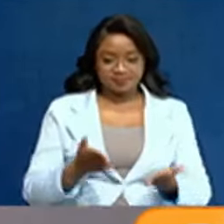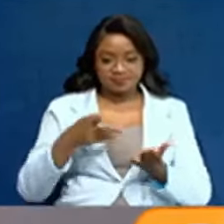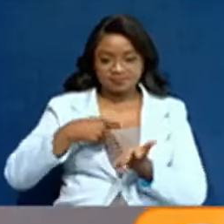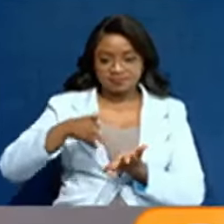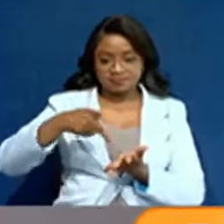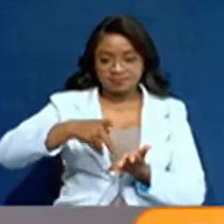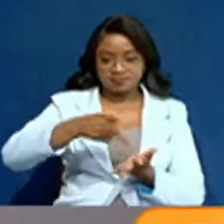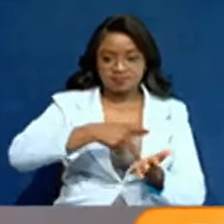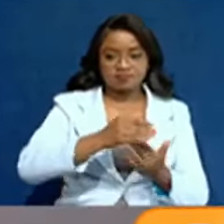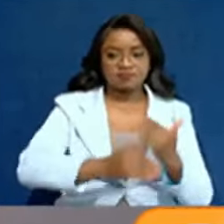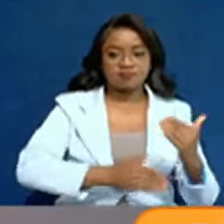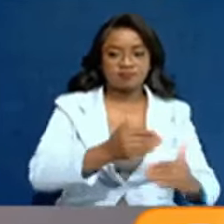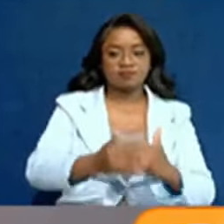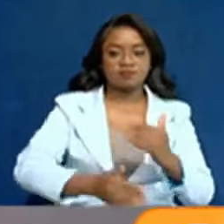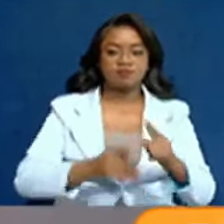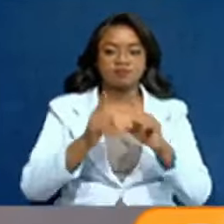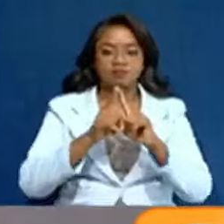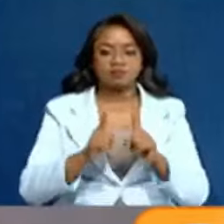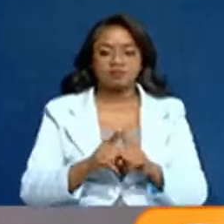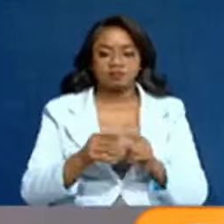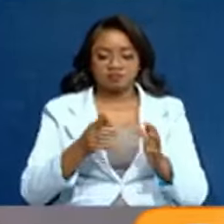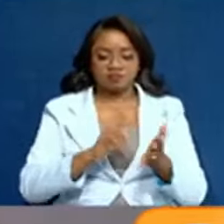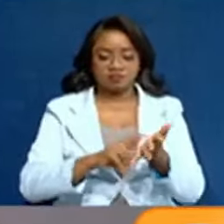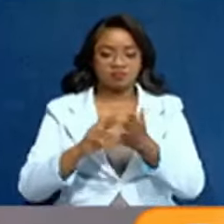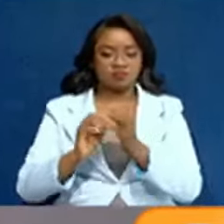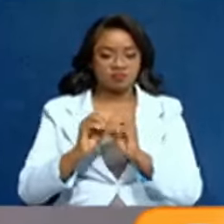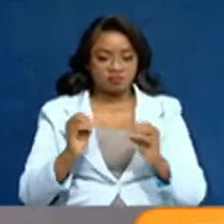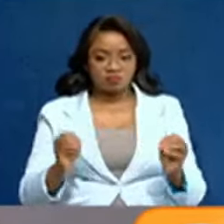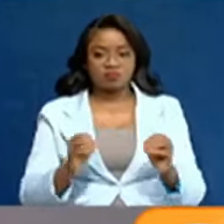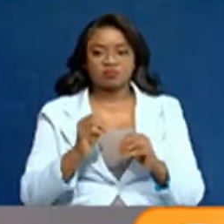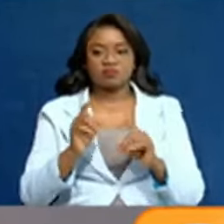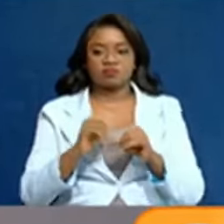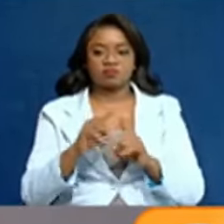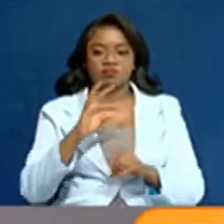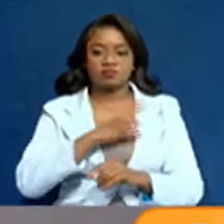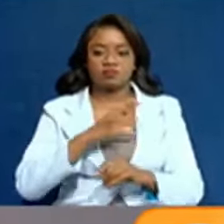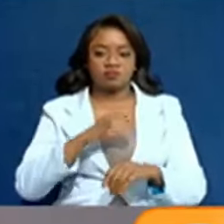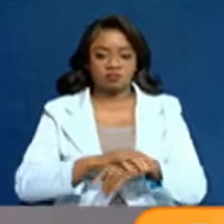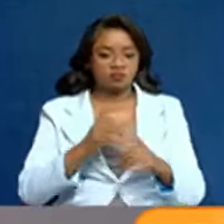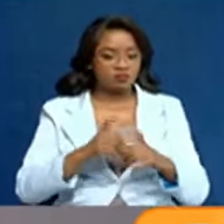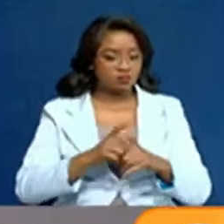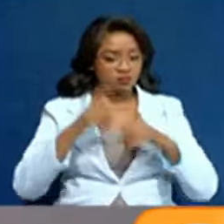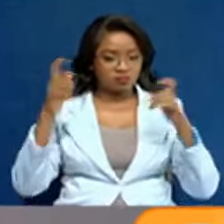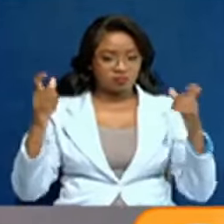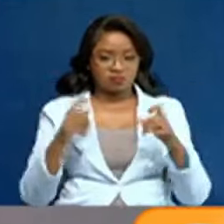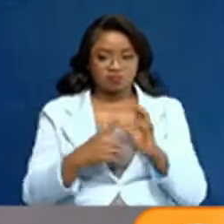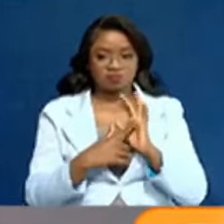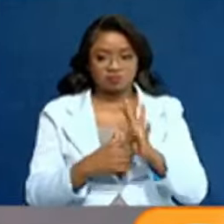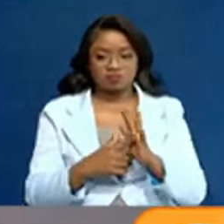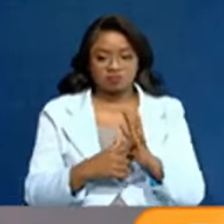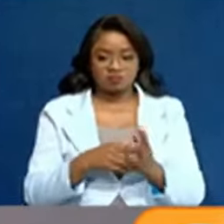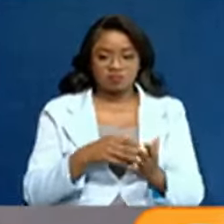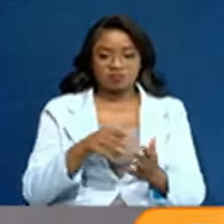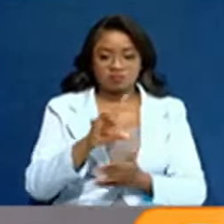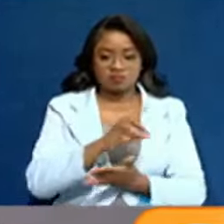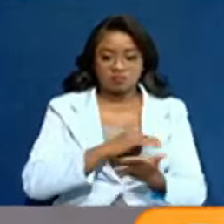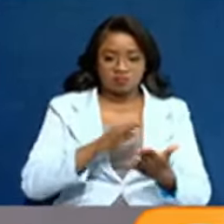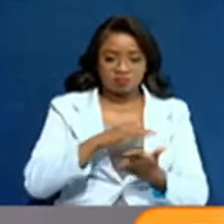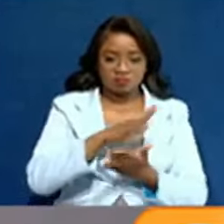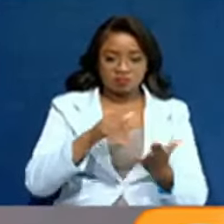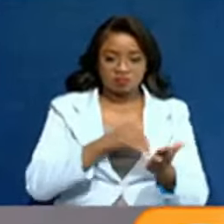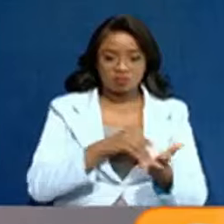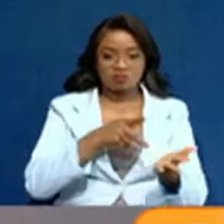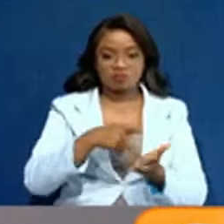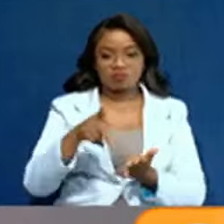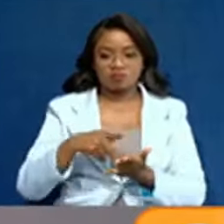procedures, reduce duplication, and achieve greater value for money, including centralized procurement through our supplies